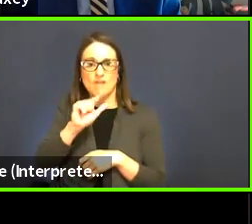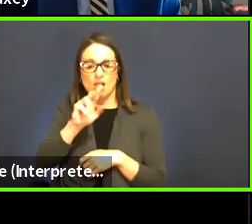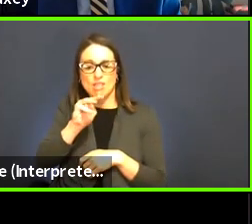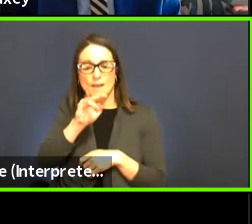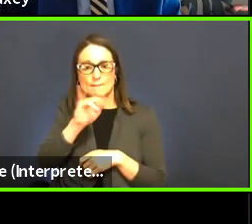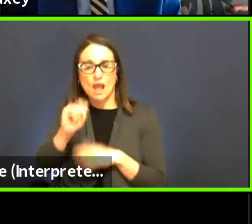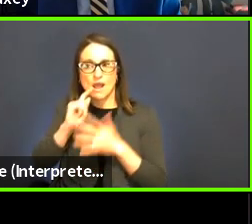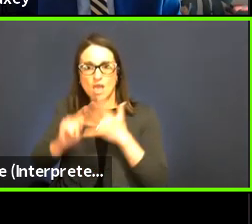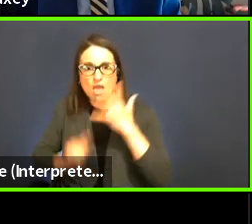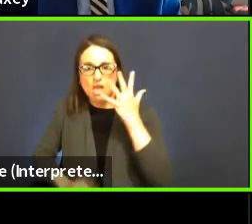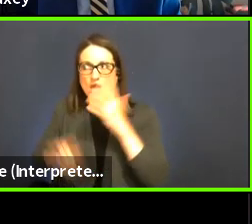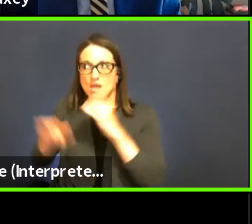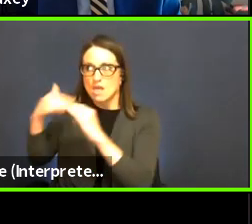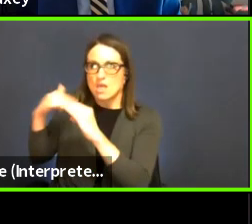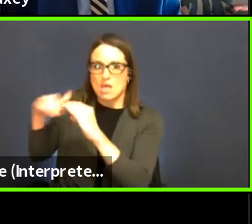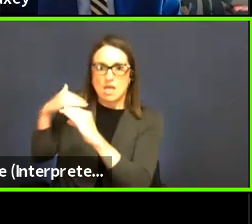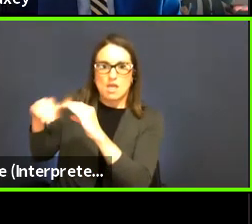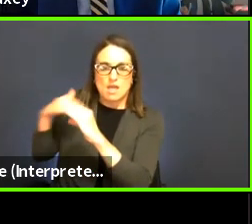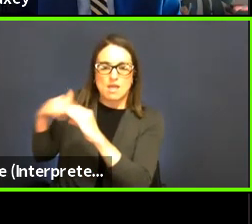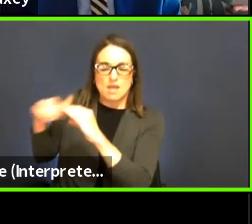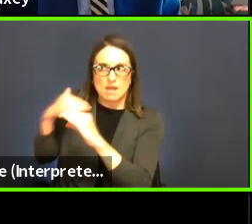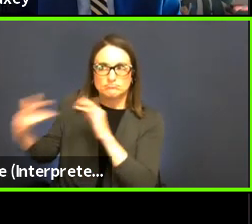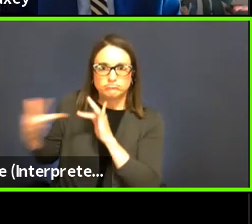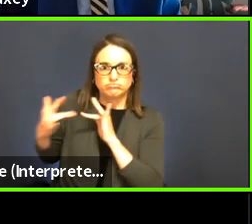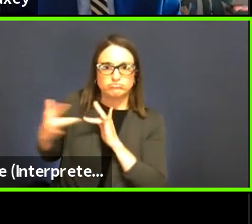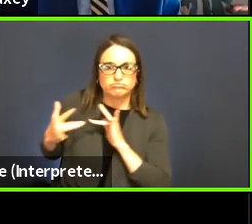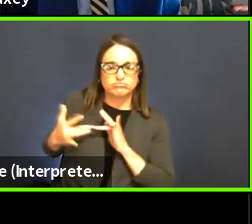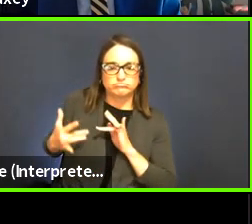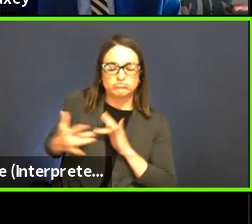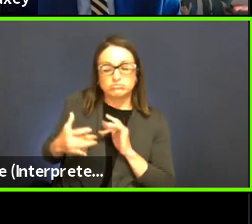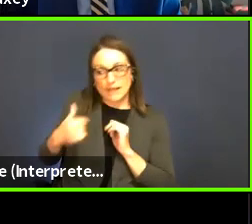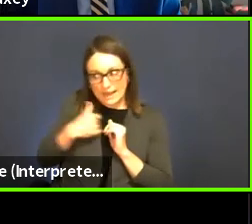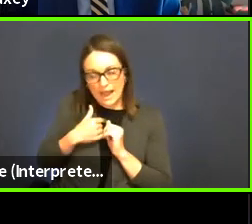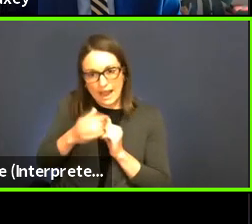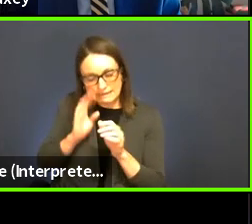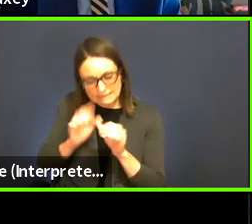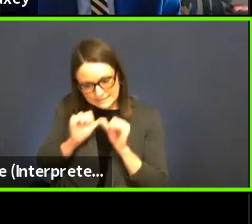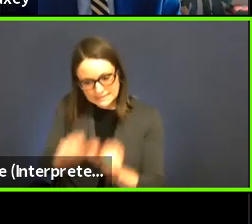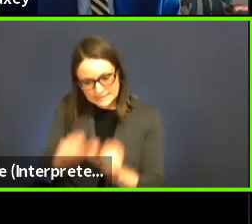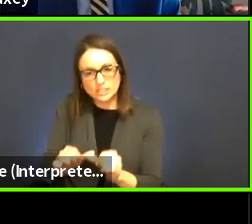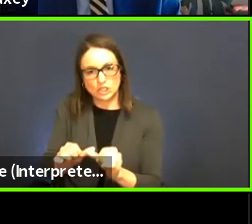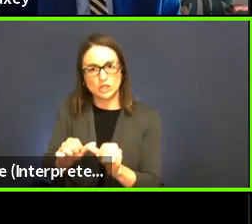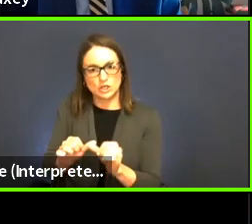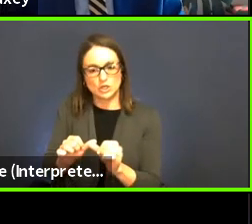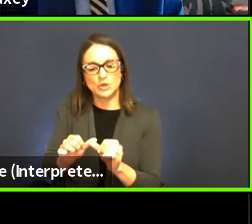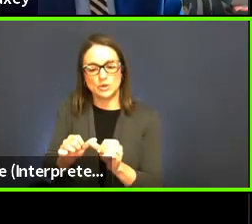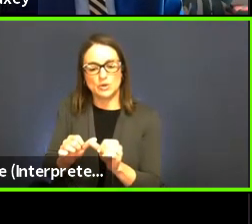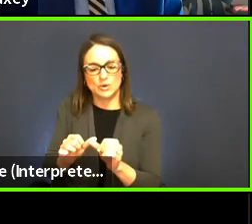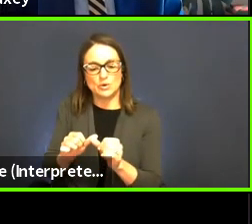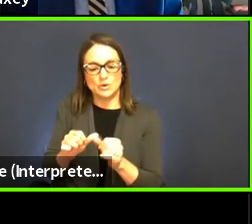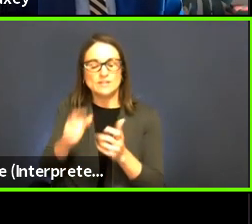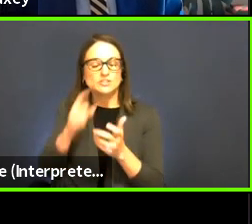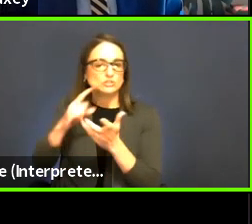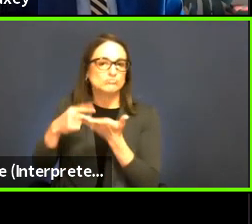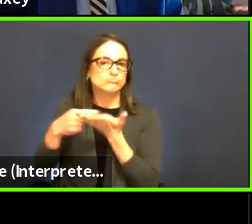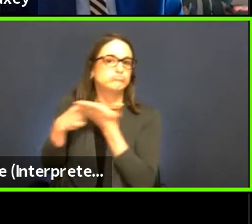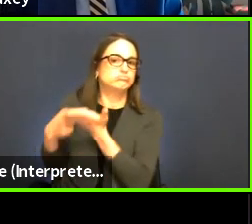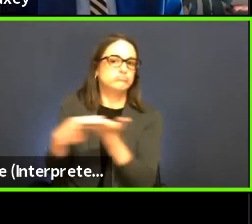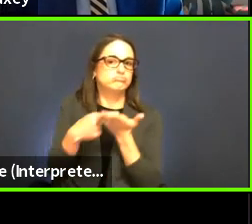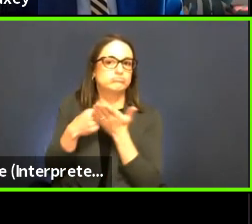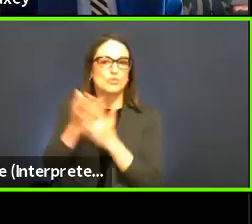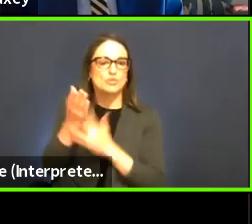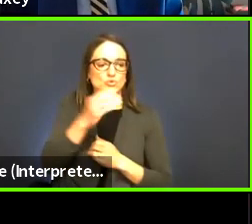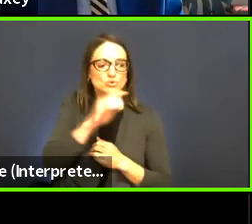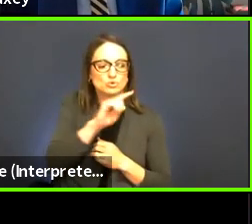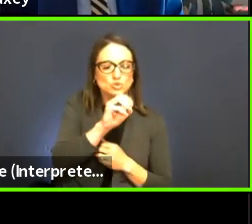taken the opportunity to engage with groups of people in direct dialogue over Zoom and Microsoft Teams. And I have more meetings planned